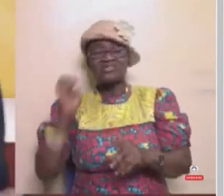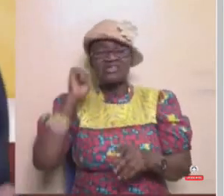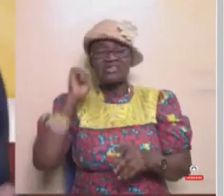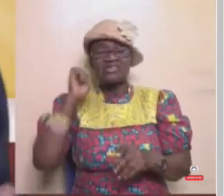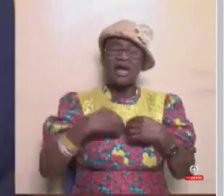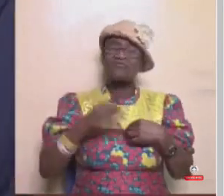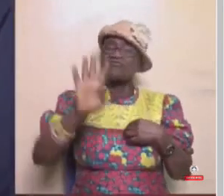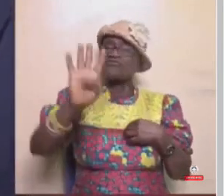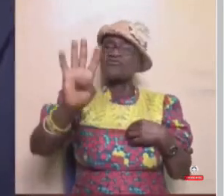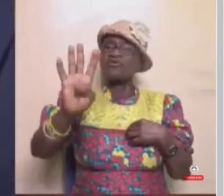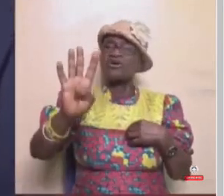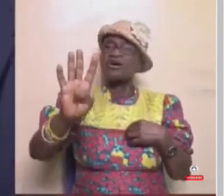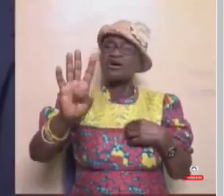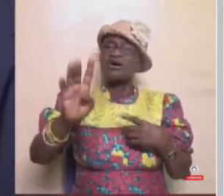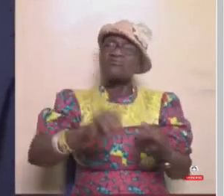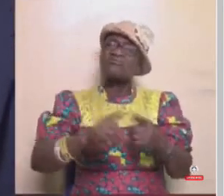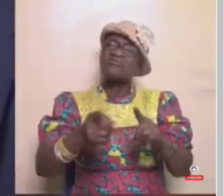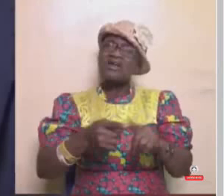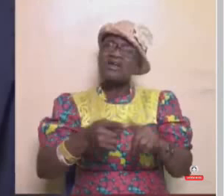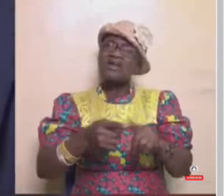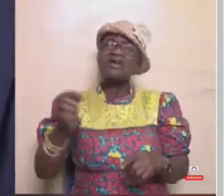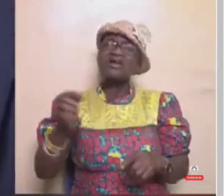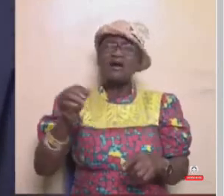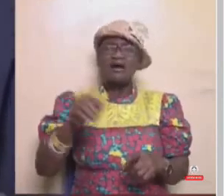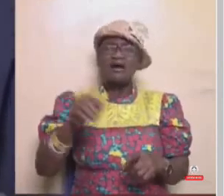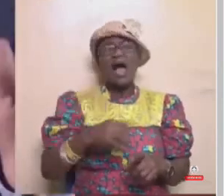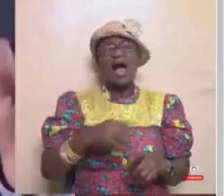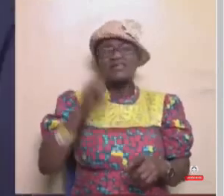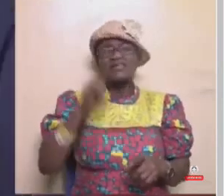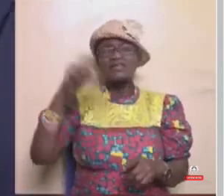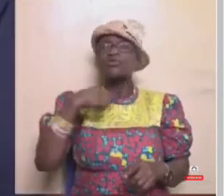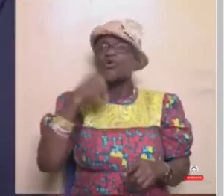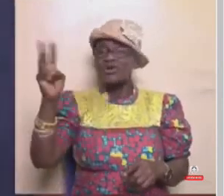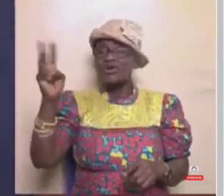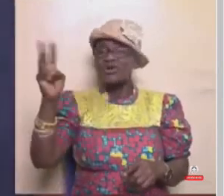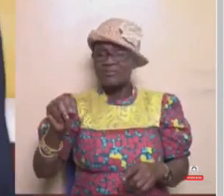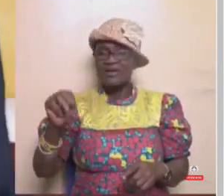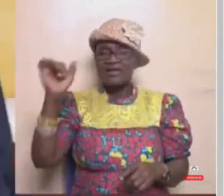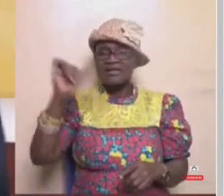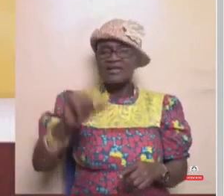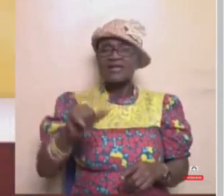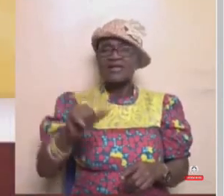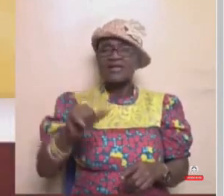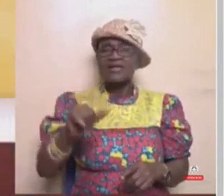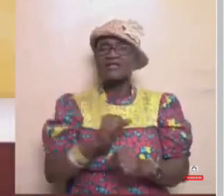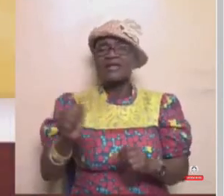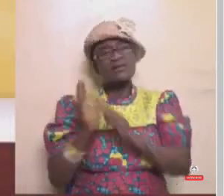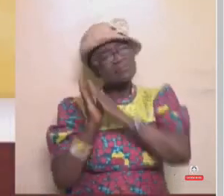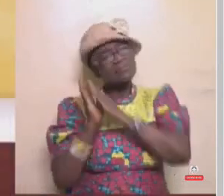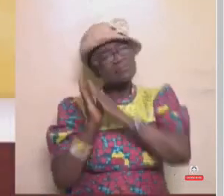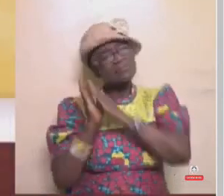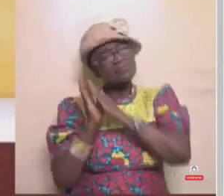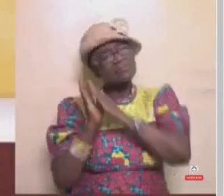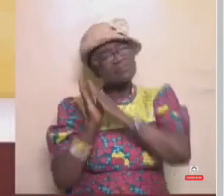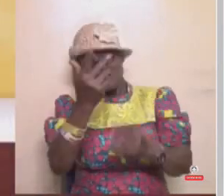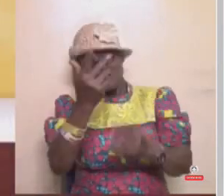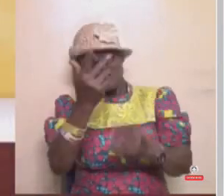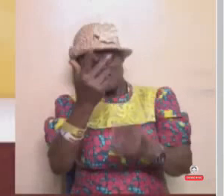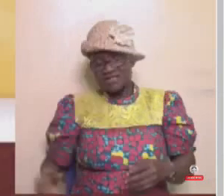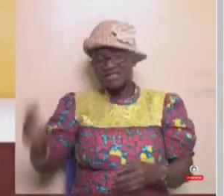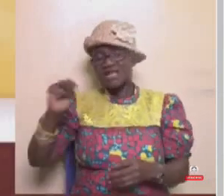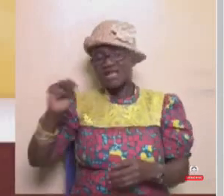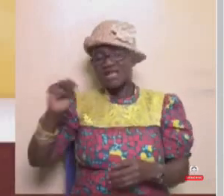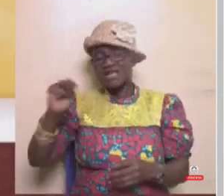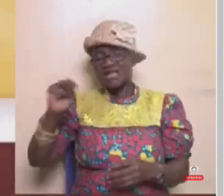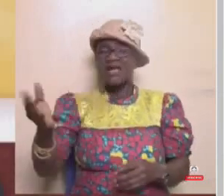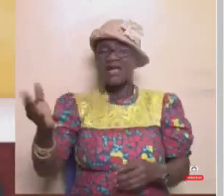They took steps concerning their friend's situation. They got a bed, placed him there. They